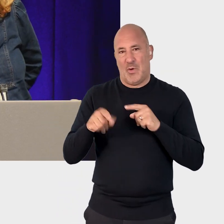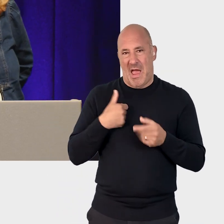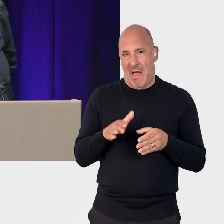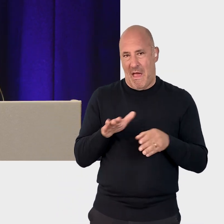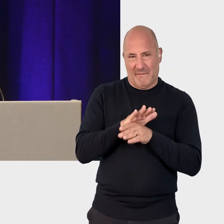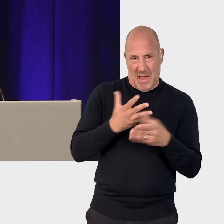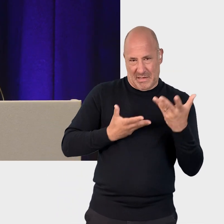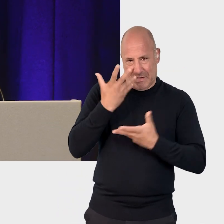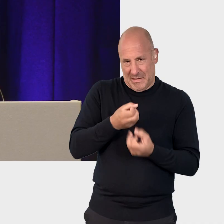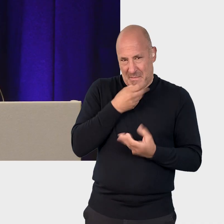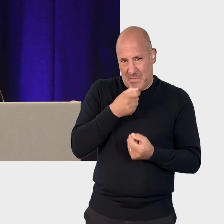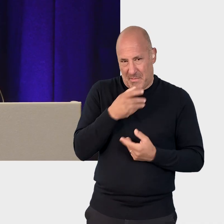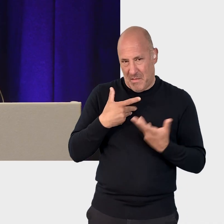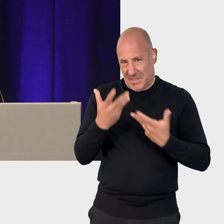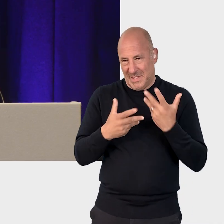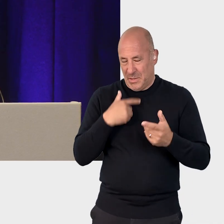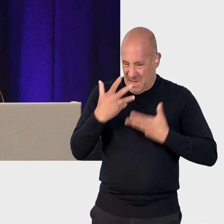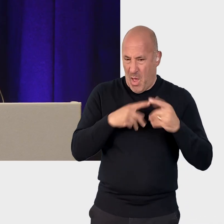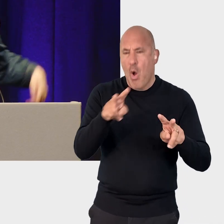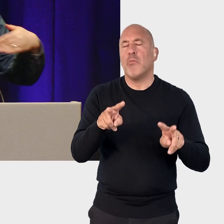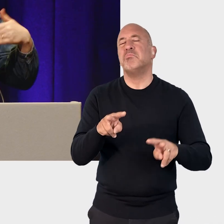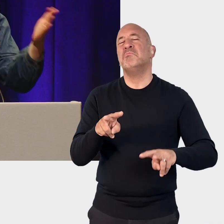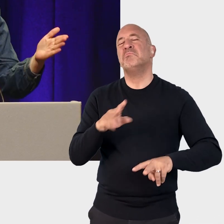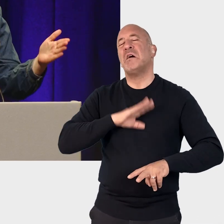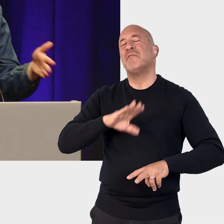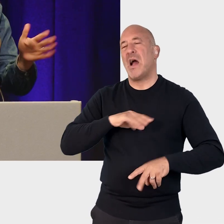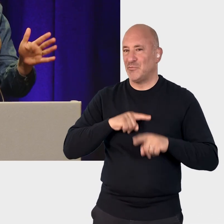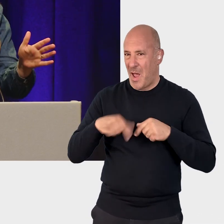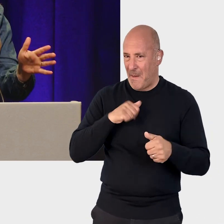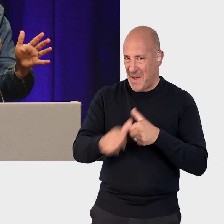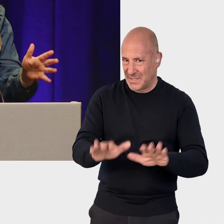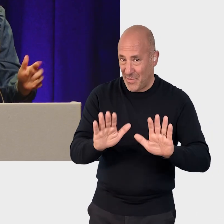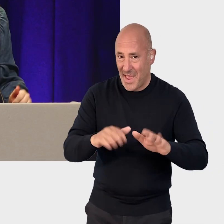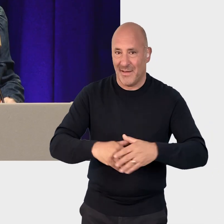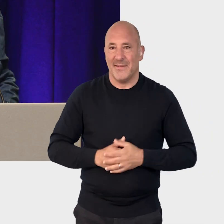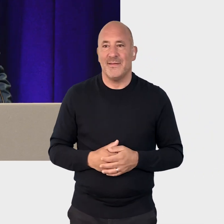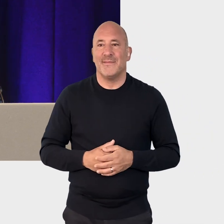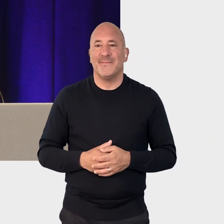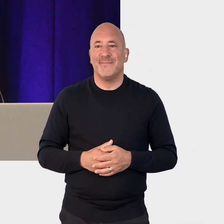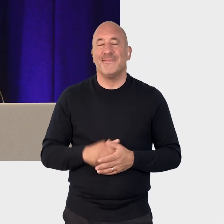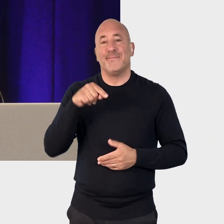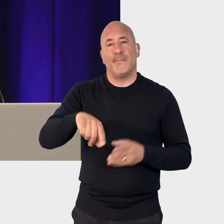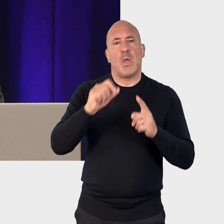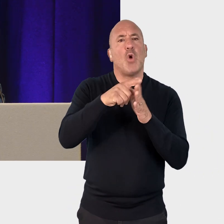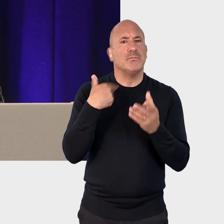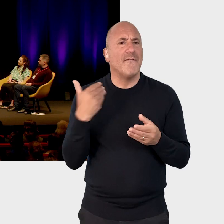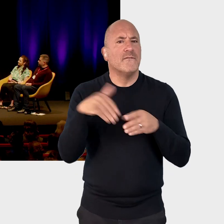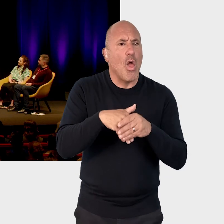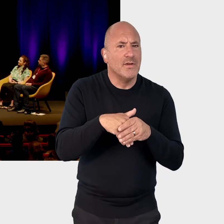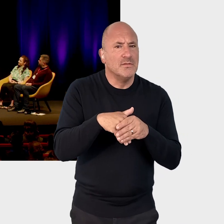to do my best to give this brilliant project and all of our amazing partners, who I can see in the crowd today,